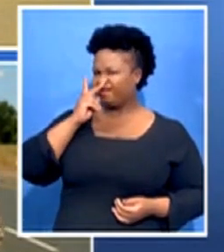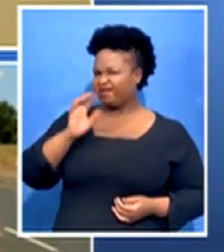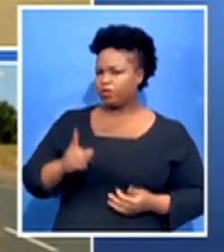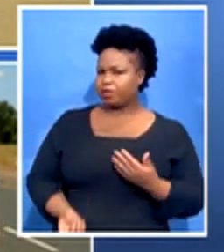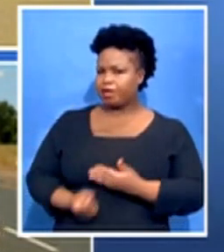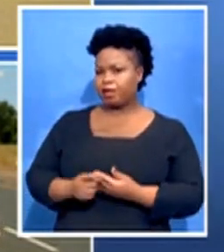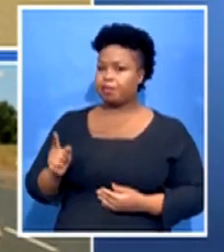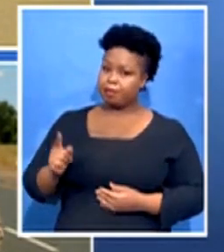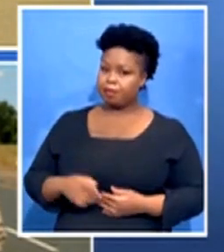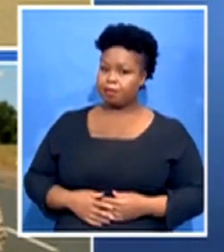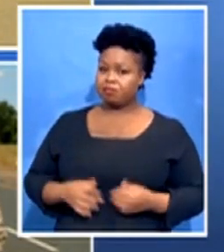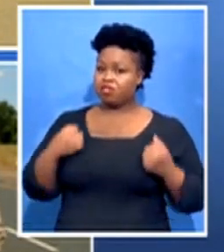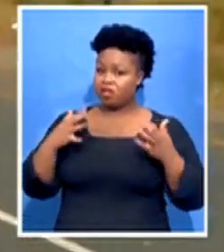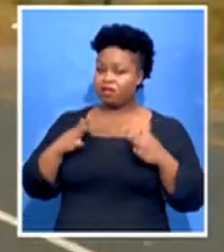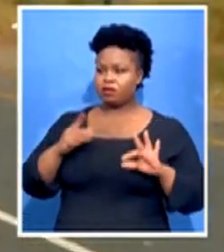with the rules and regulations?